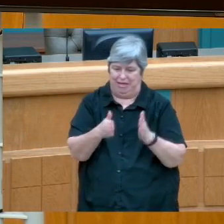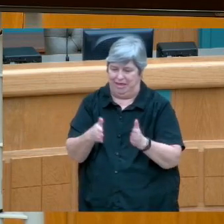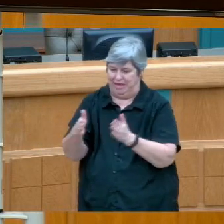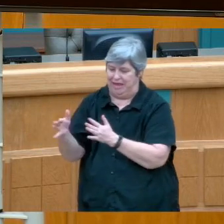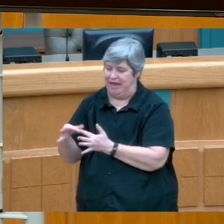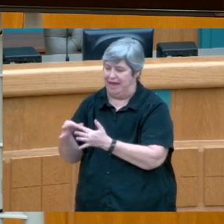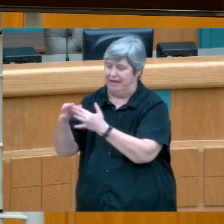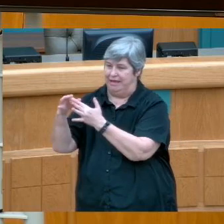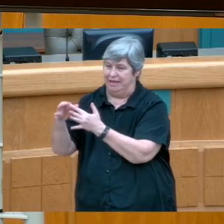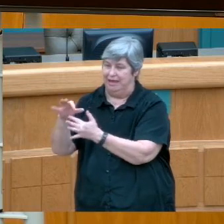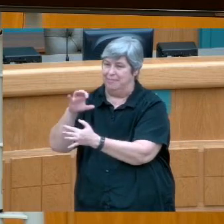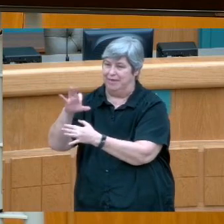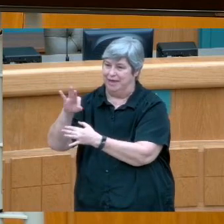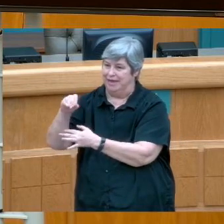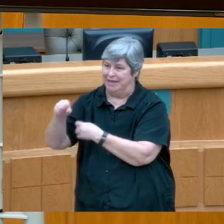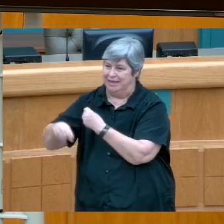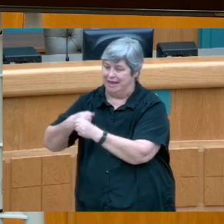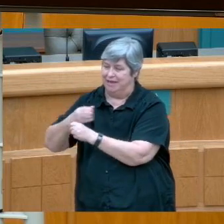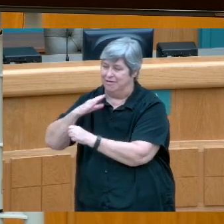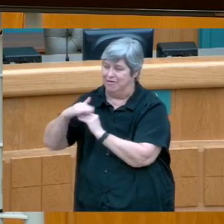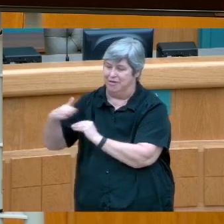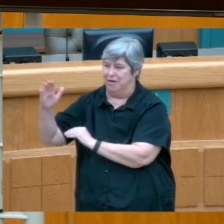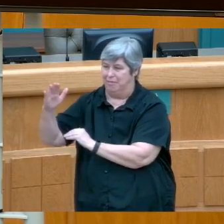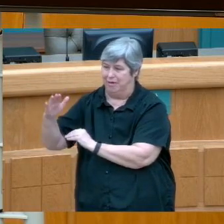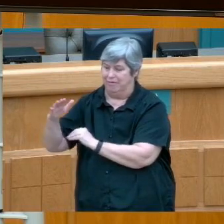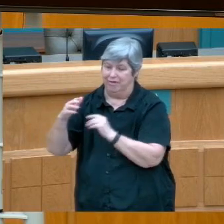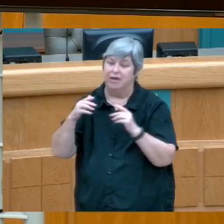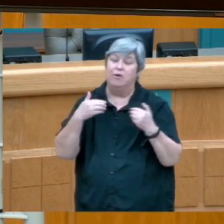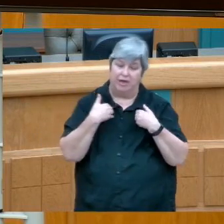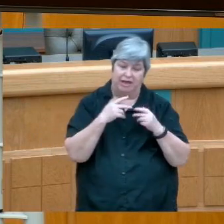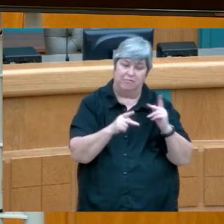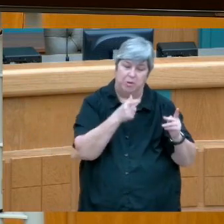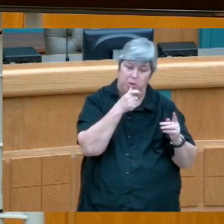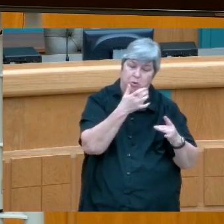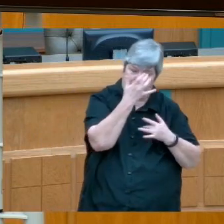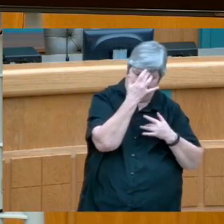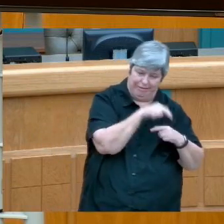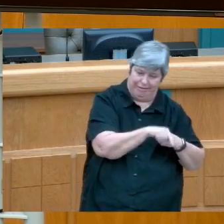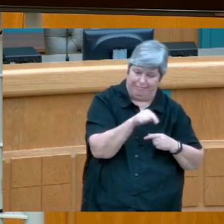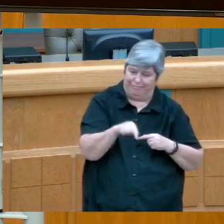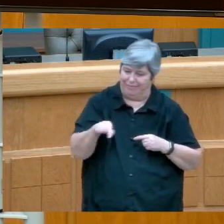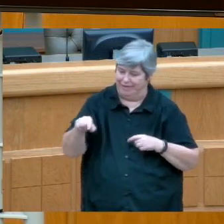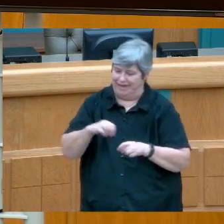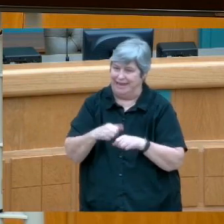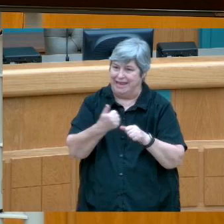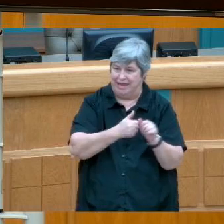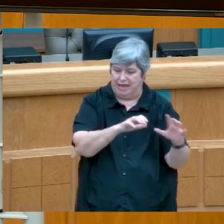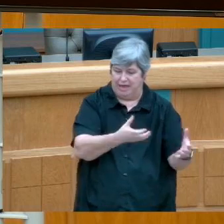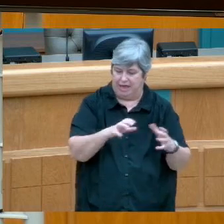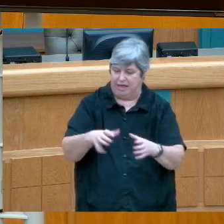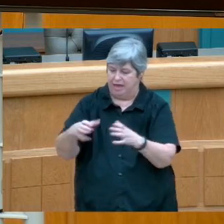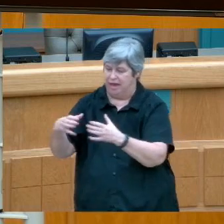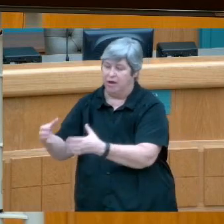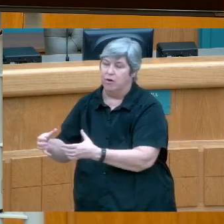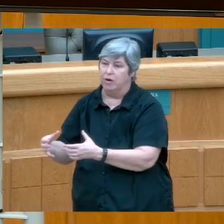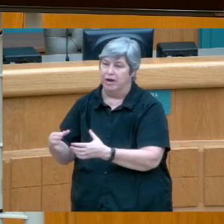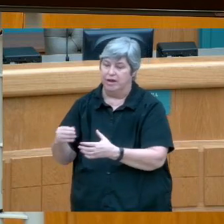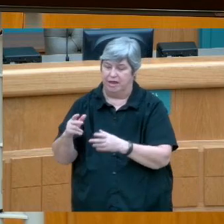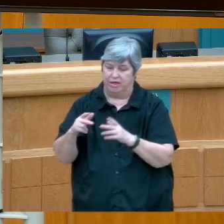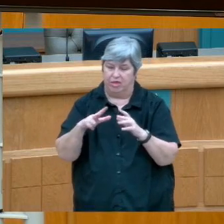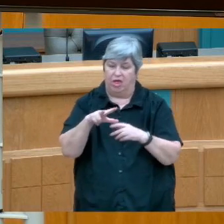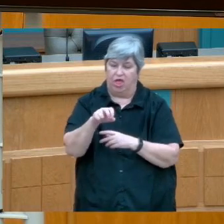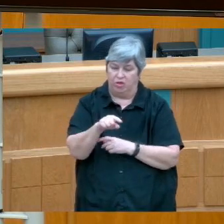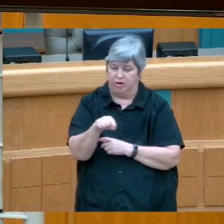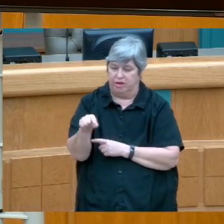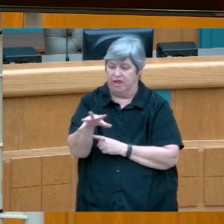exception of 90 years and beyond, there's persons that have COVID-19 in our community. And the persons that are in the age of 30